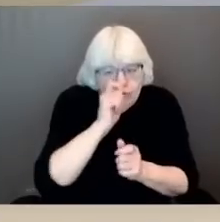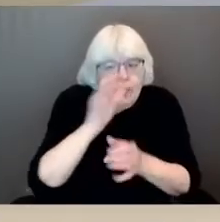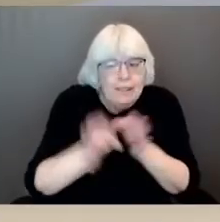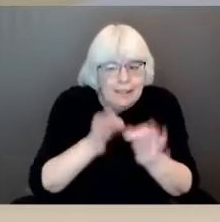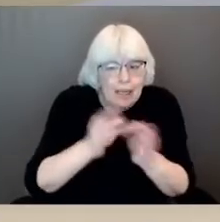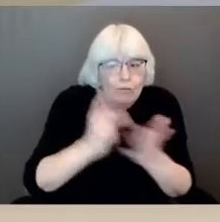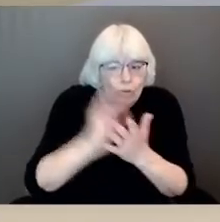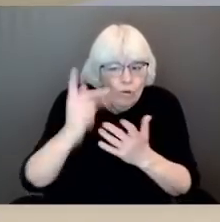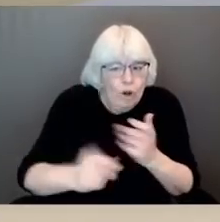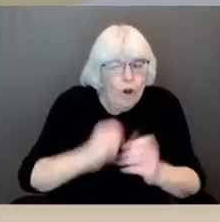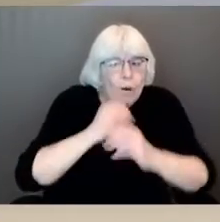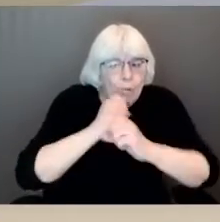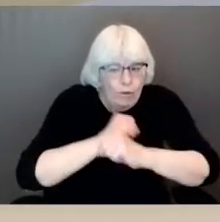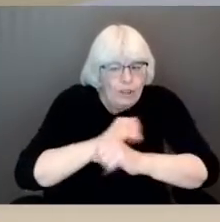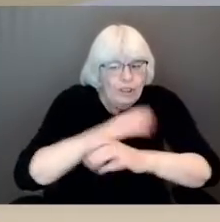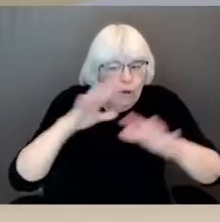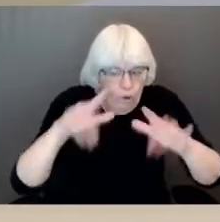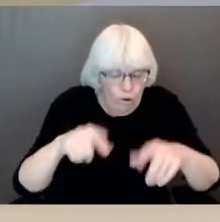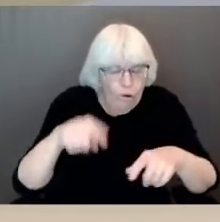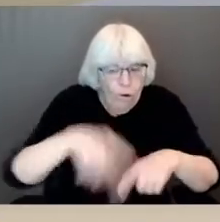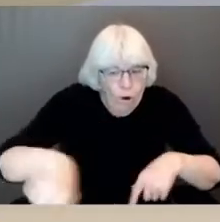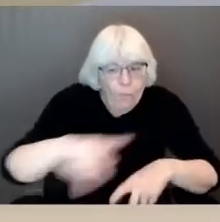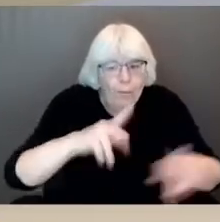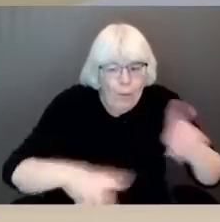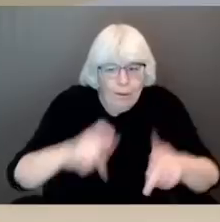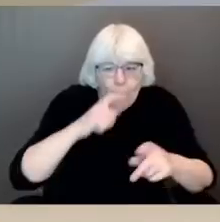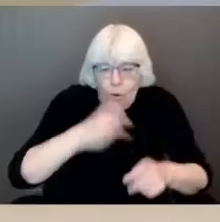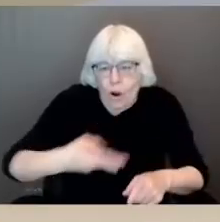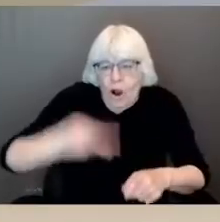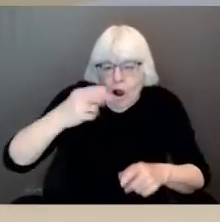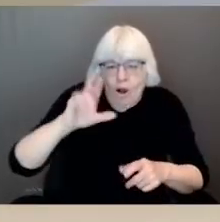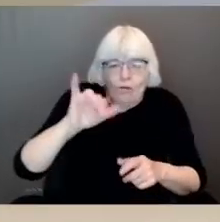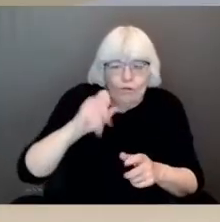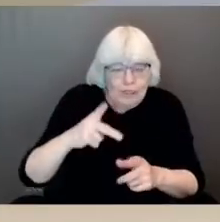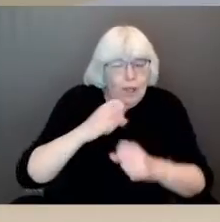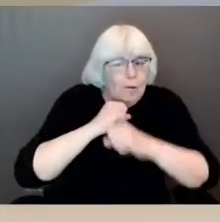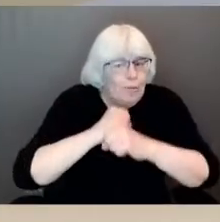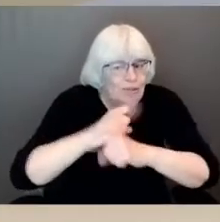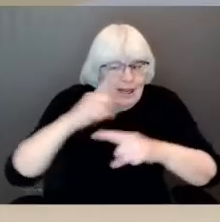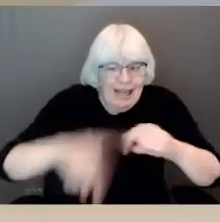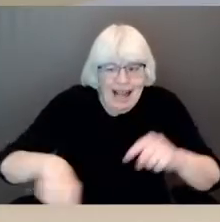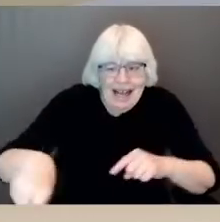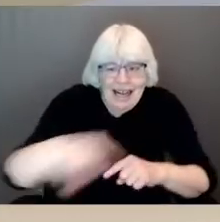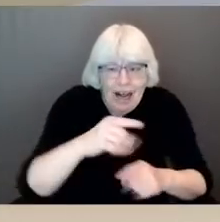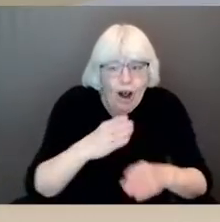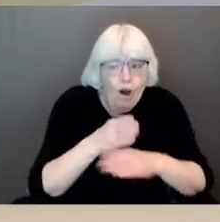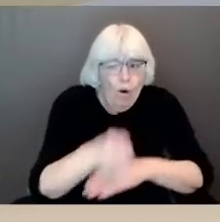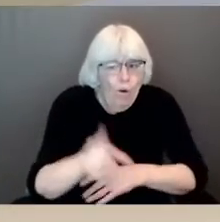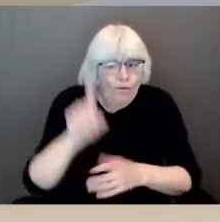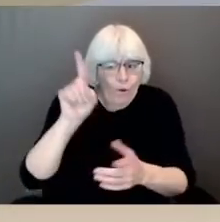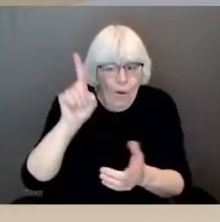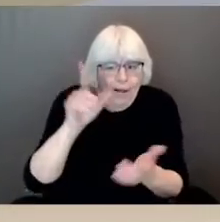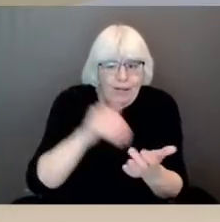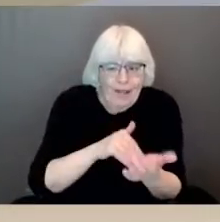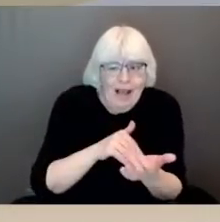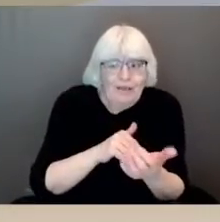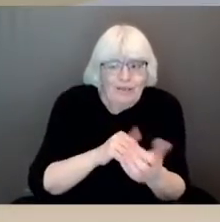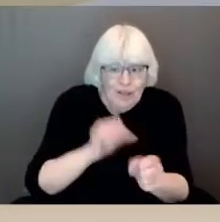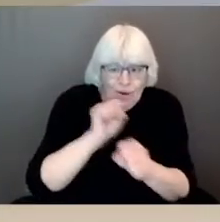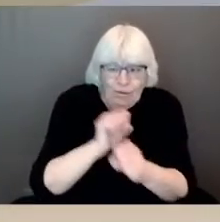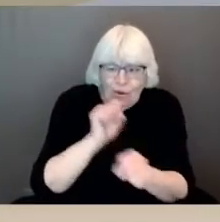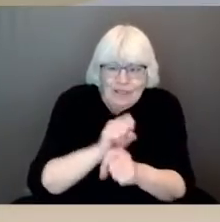COVID-19 and cannot protect themselves. Just over 1,000 frontline workers have been identified as unvaccinated or